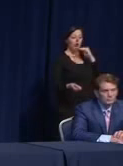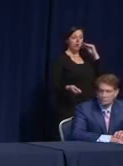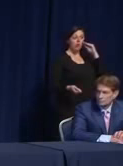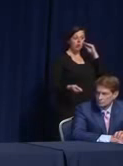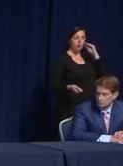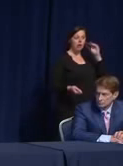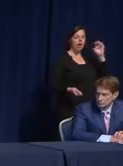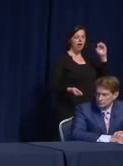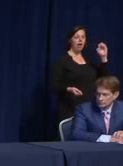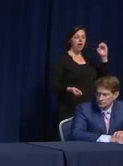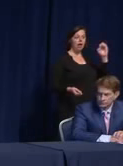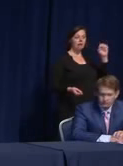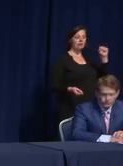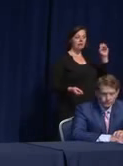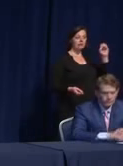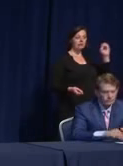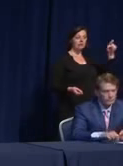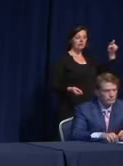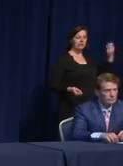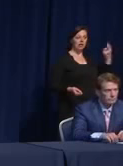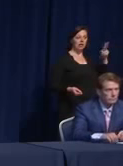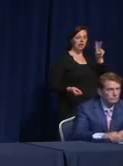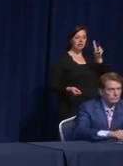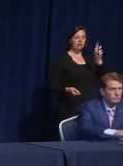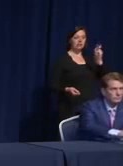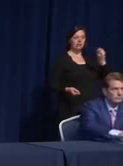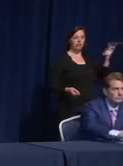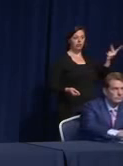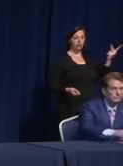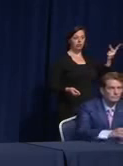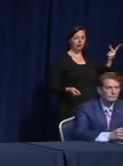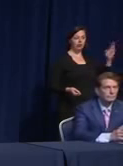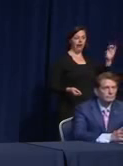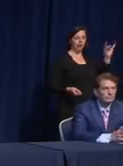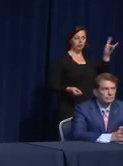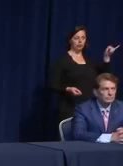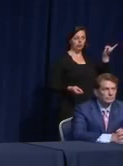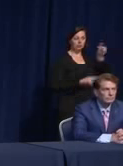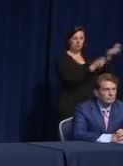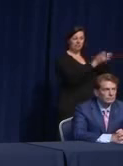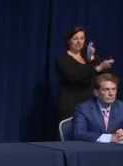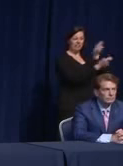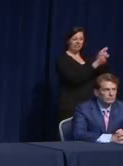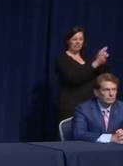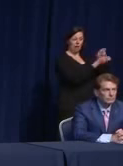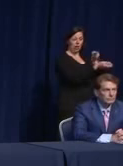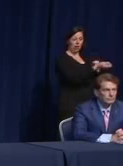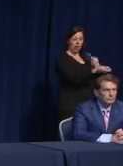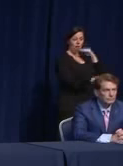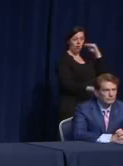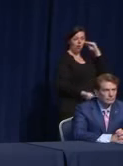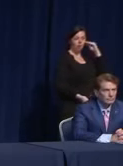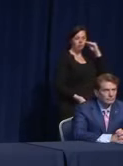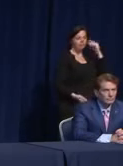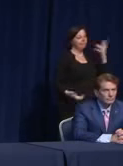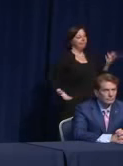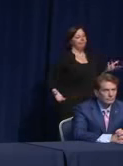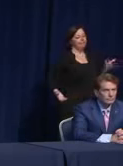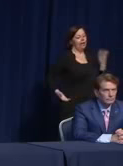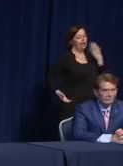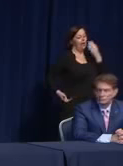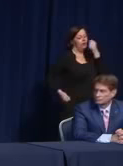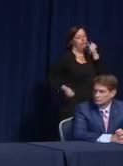were Essex and Hudson. At least that's the county. The specific nursing homes is not in front of me,